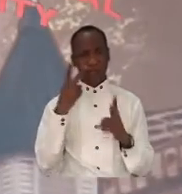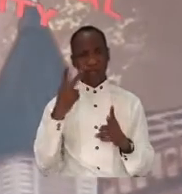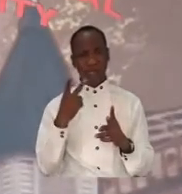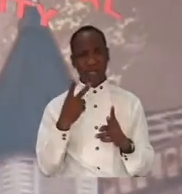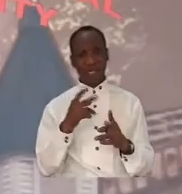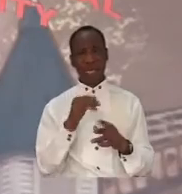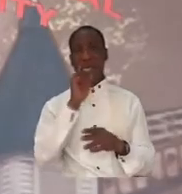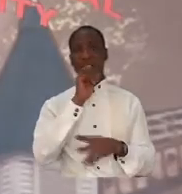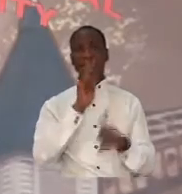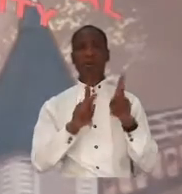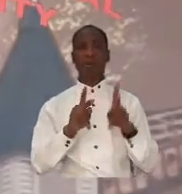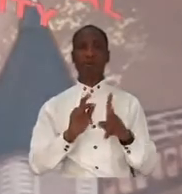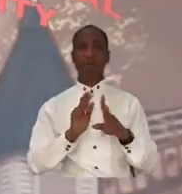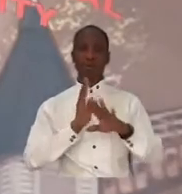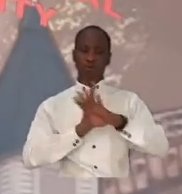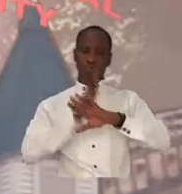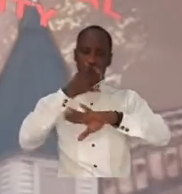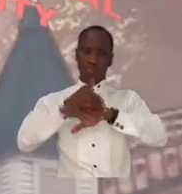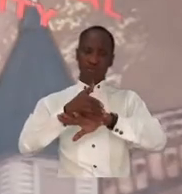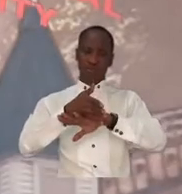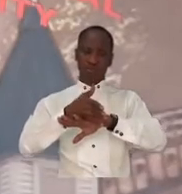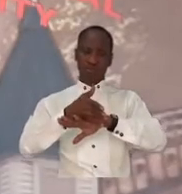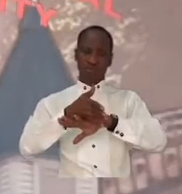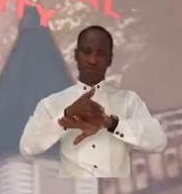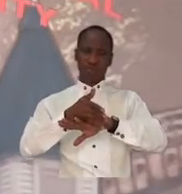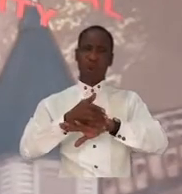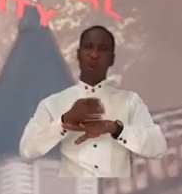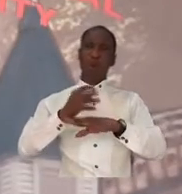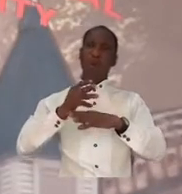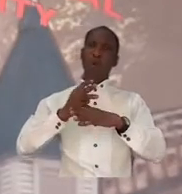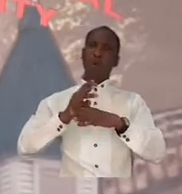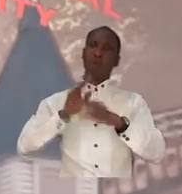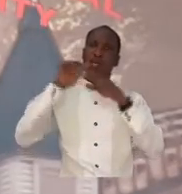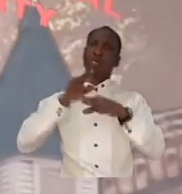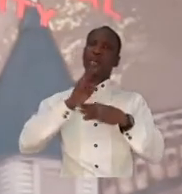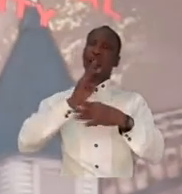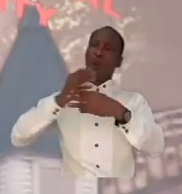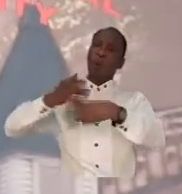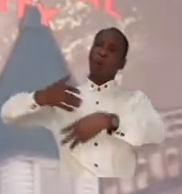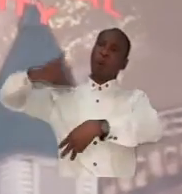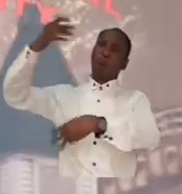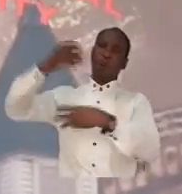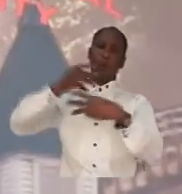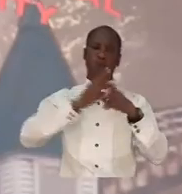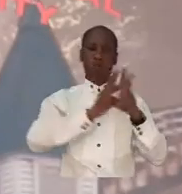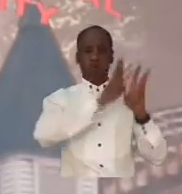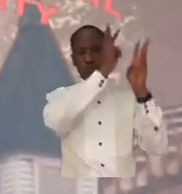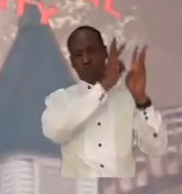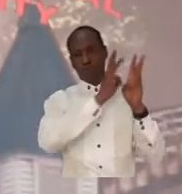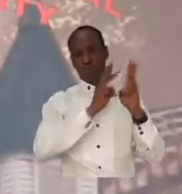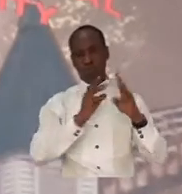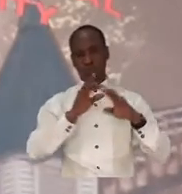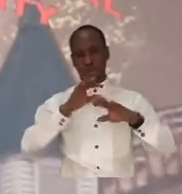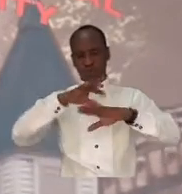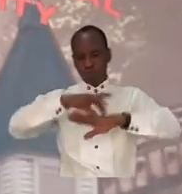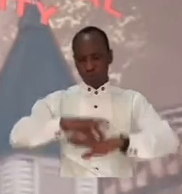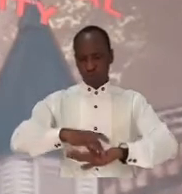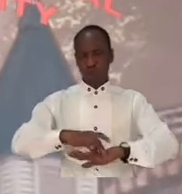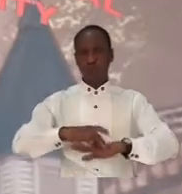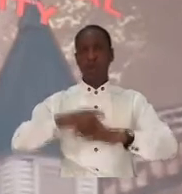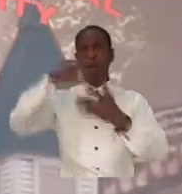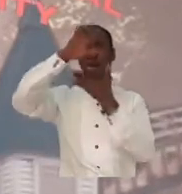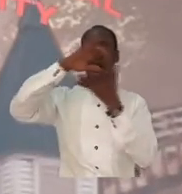Sea or walking on dry ground, the sea wall on their right and left, the cloud over them, and the ground on